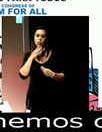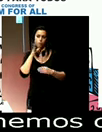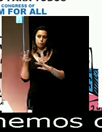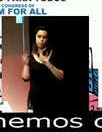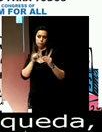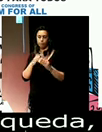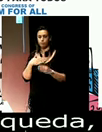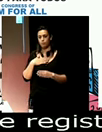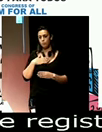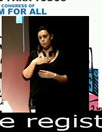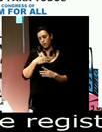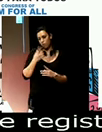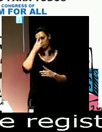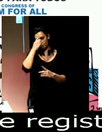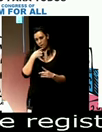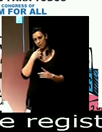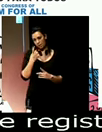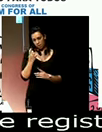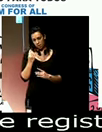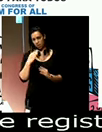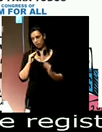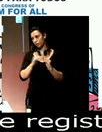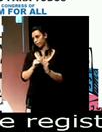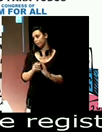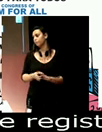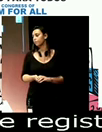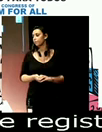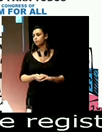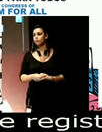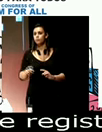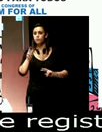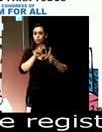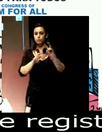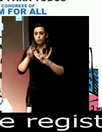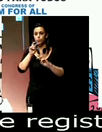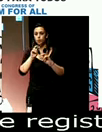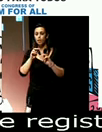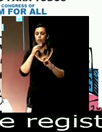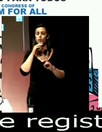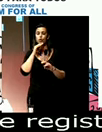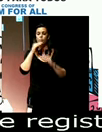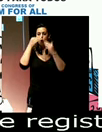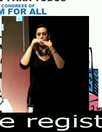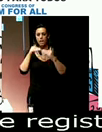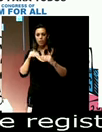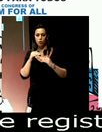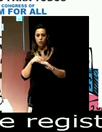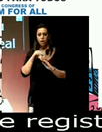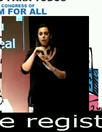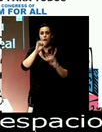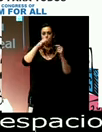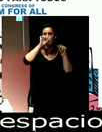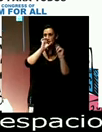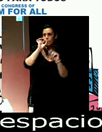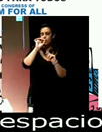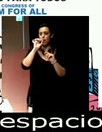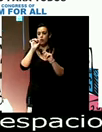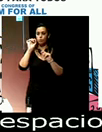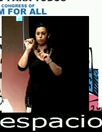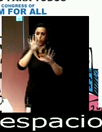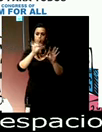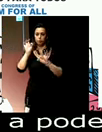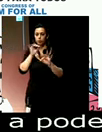to look for the establishments that we really need. The research is made by categories,